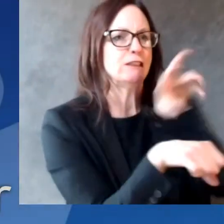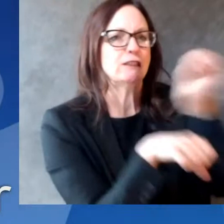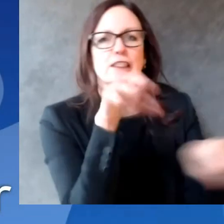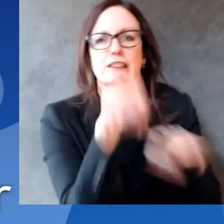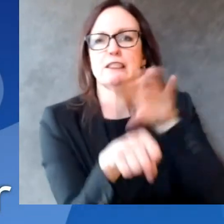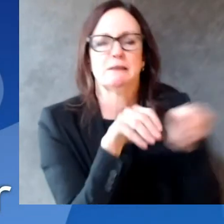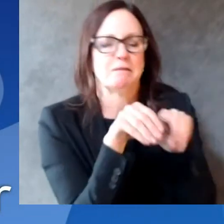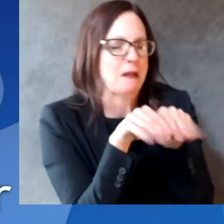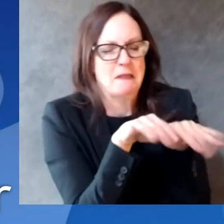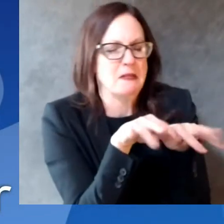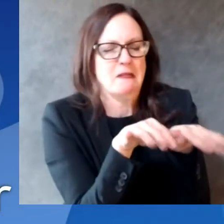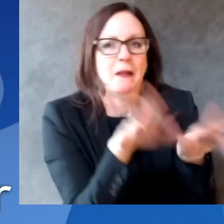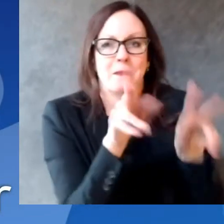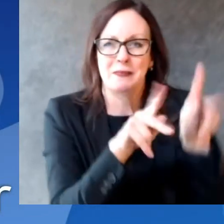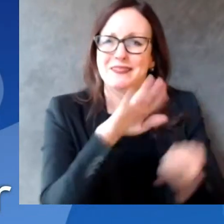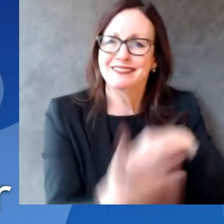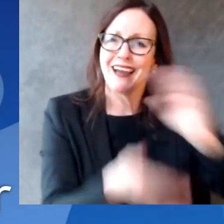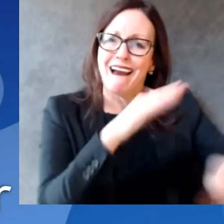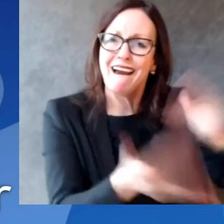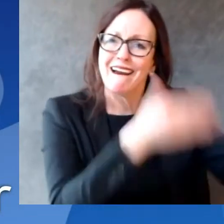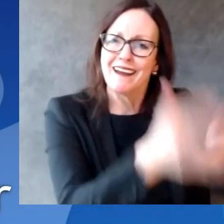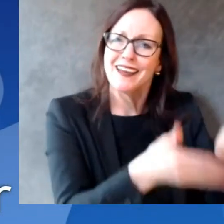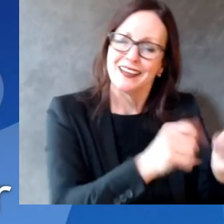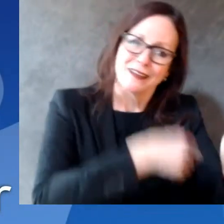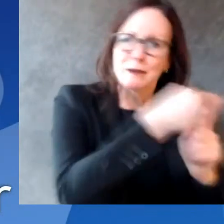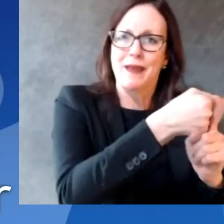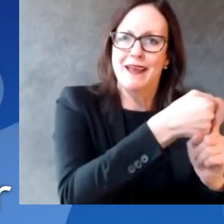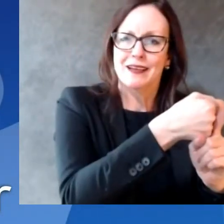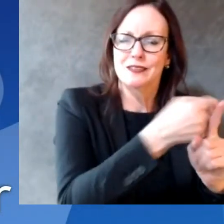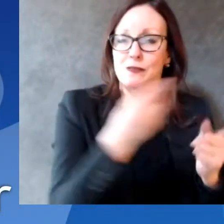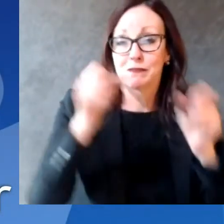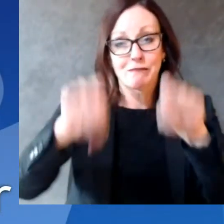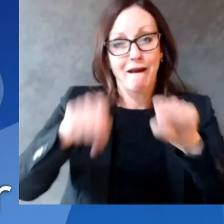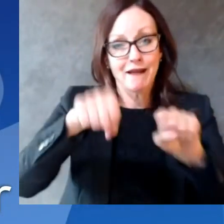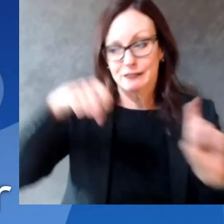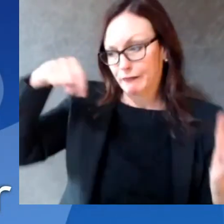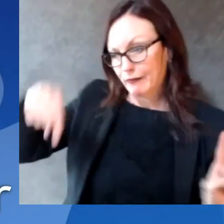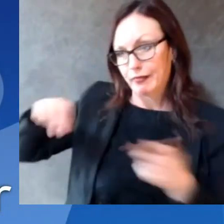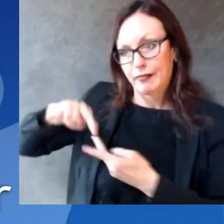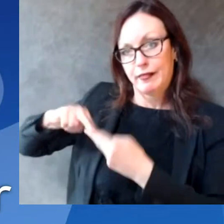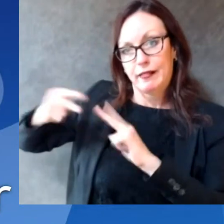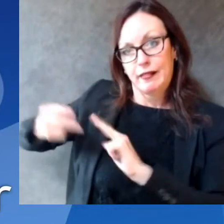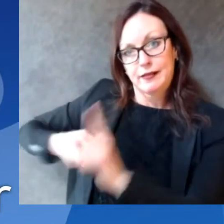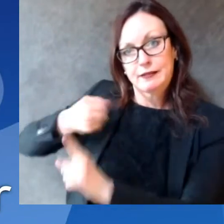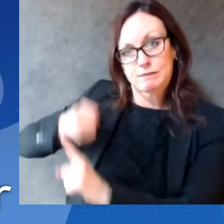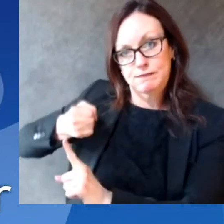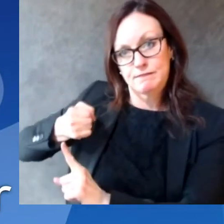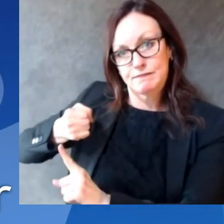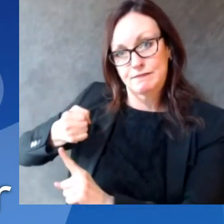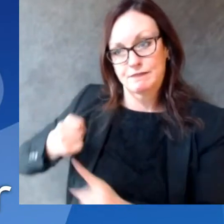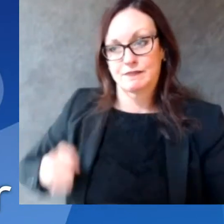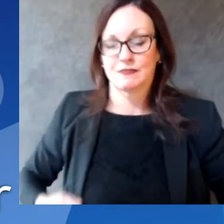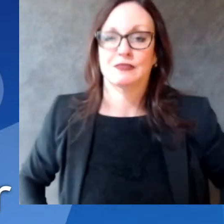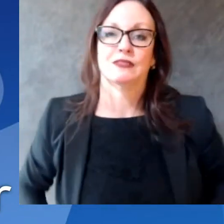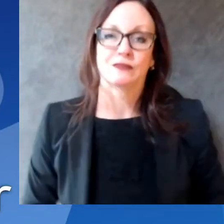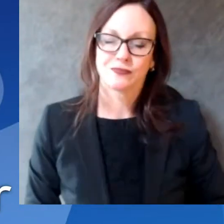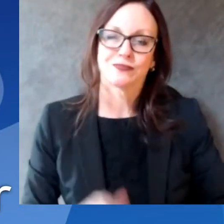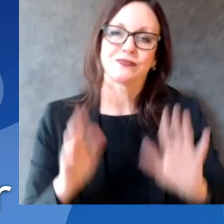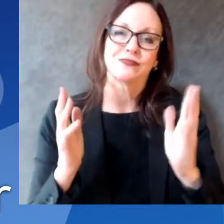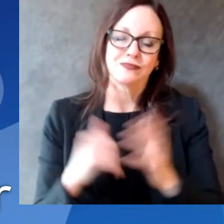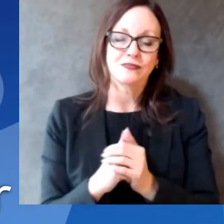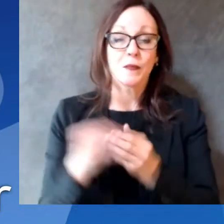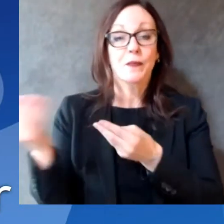time, so we will have to wrap up today's briefing right now. We want to thank Deputy Secretary Julie Willems Van Dyke, Dr.